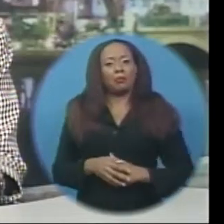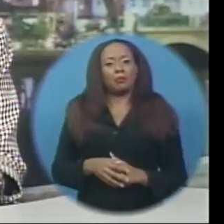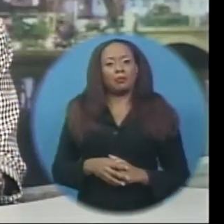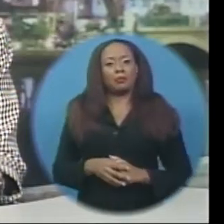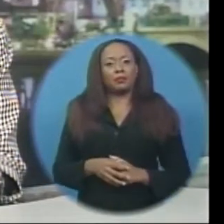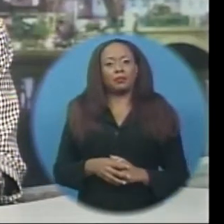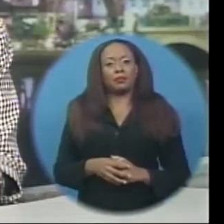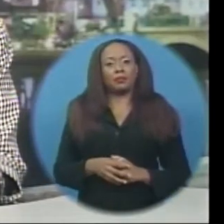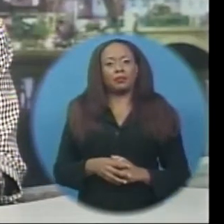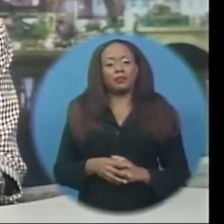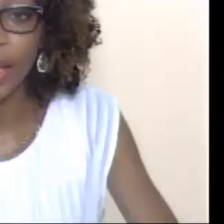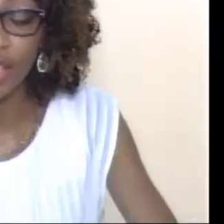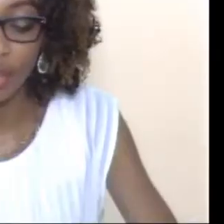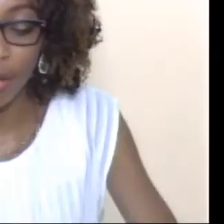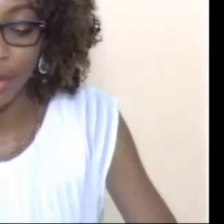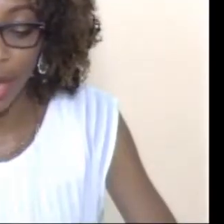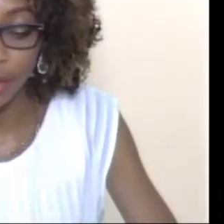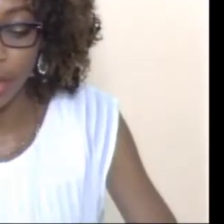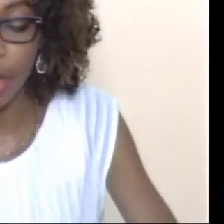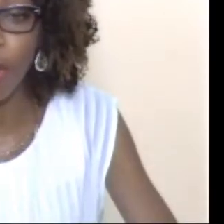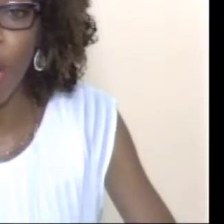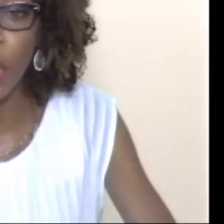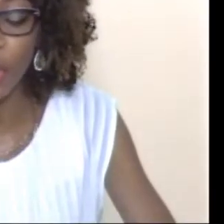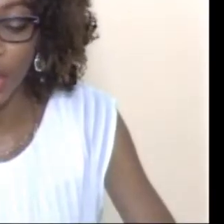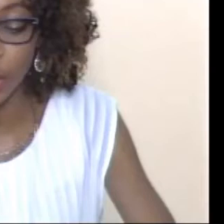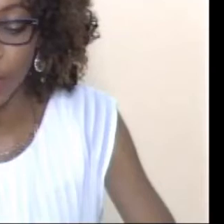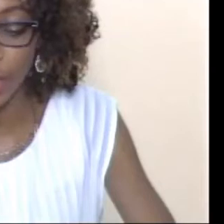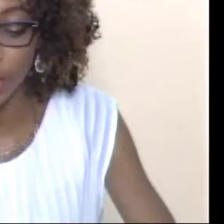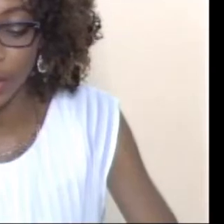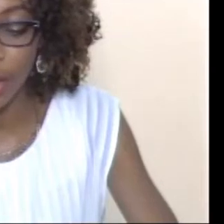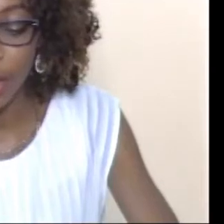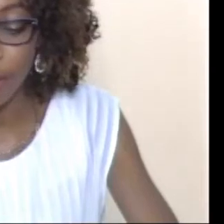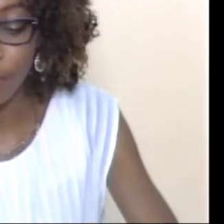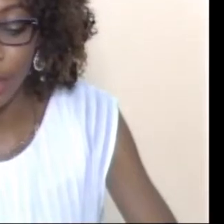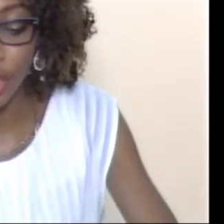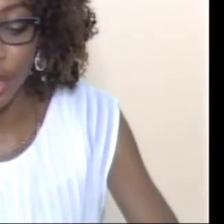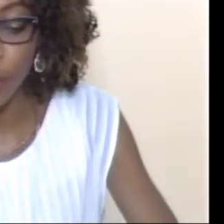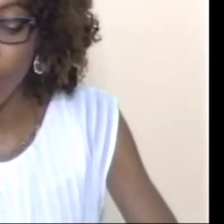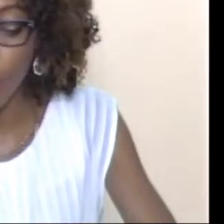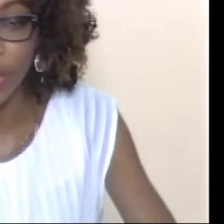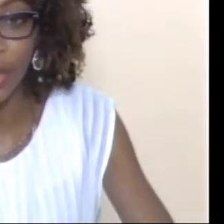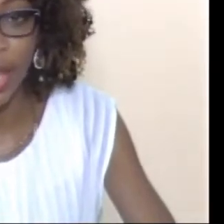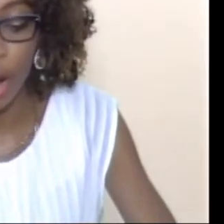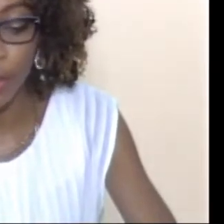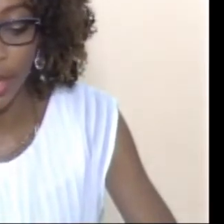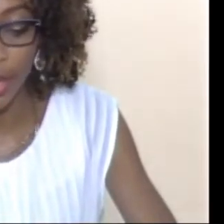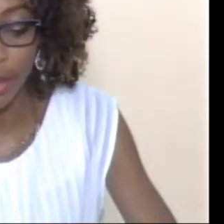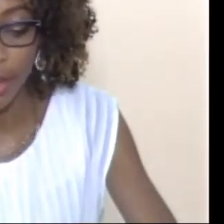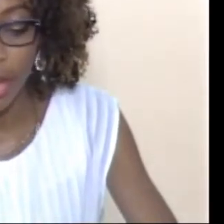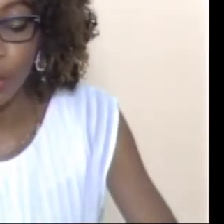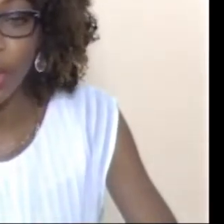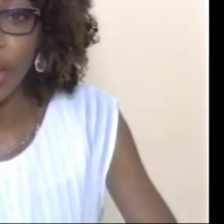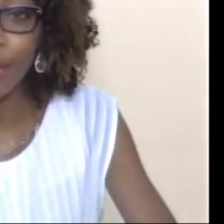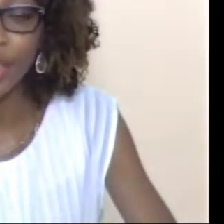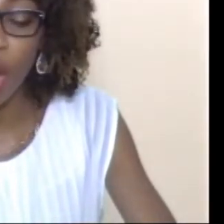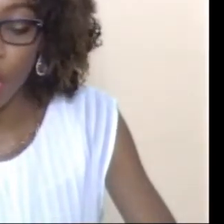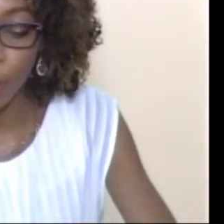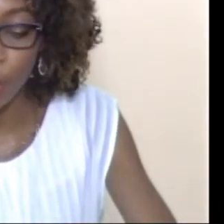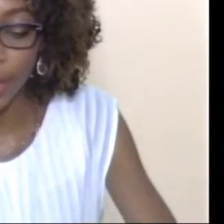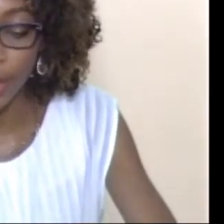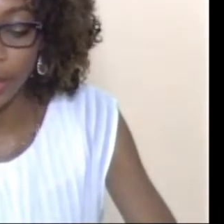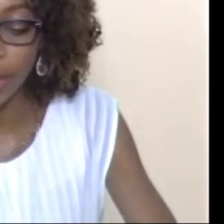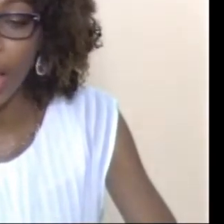This event promises to be an extravaganza of all things Bajan, converging with all things Caribbean. And we encourage